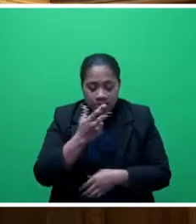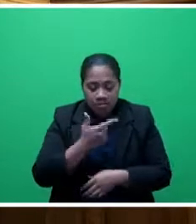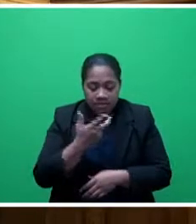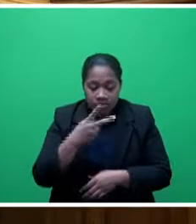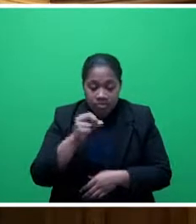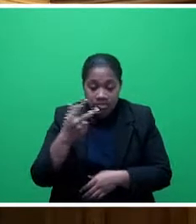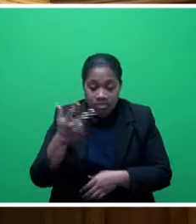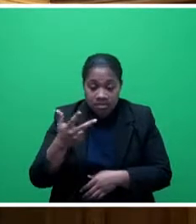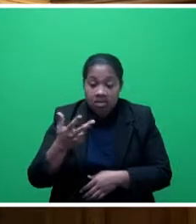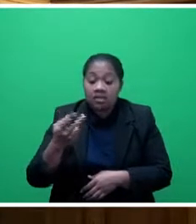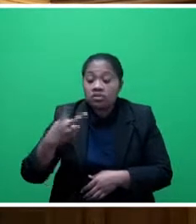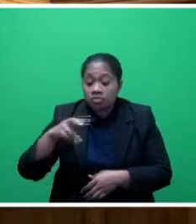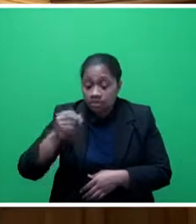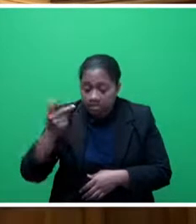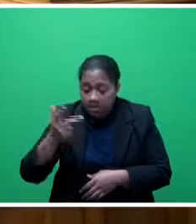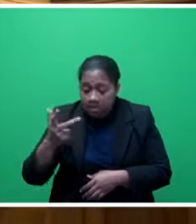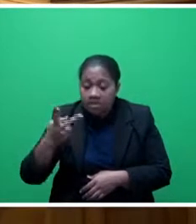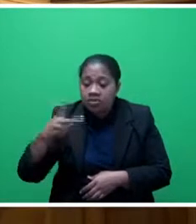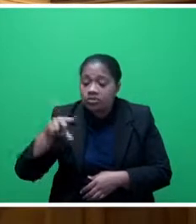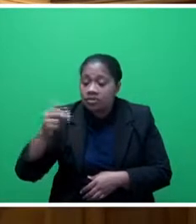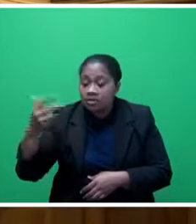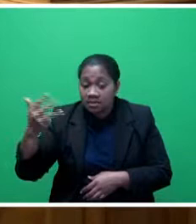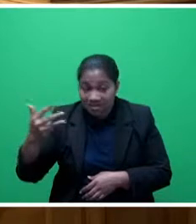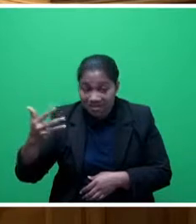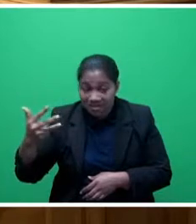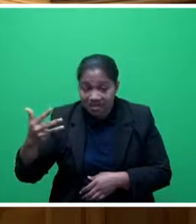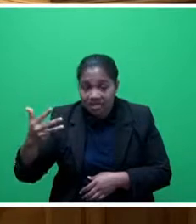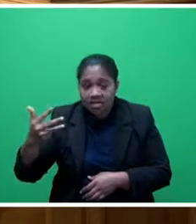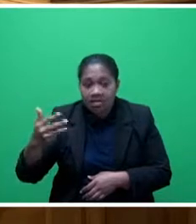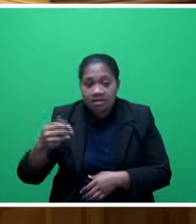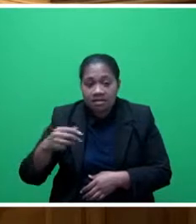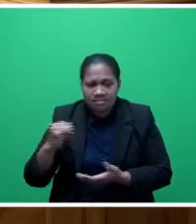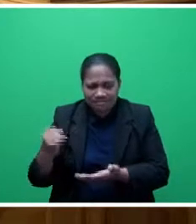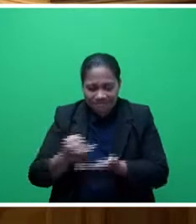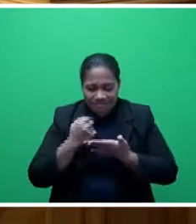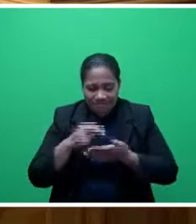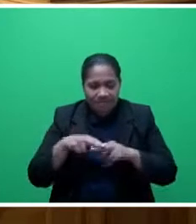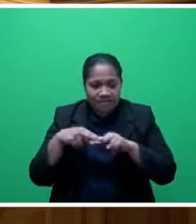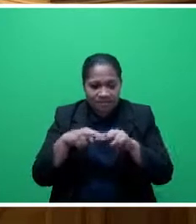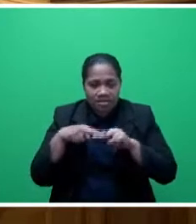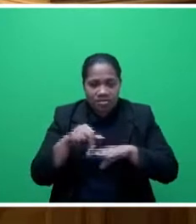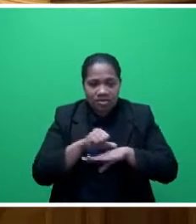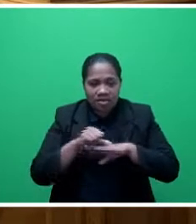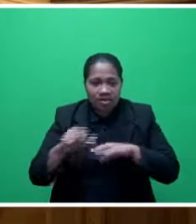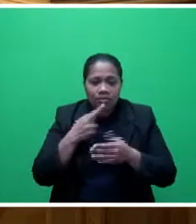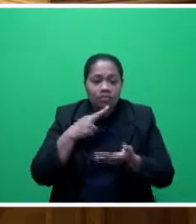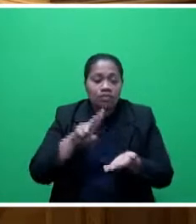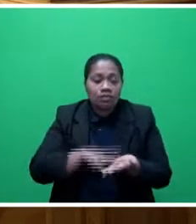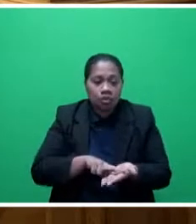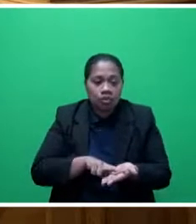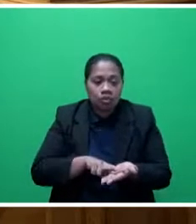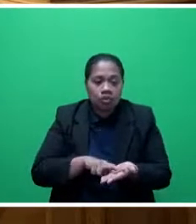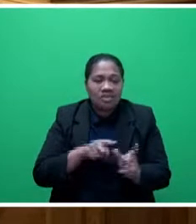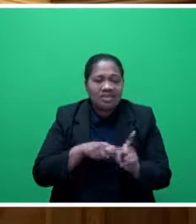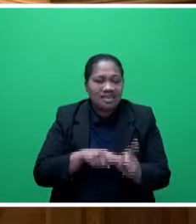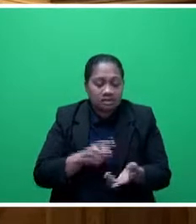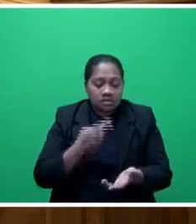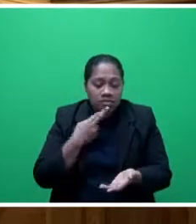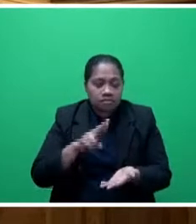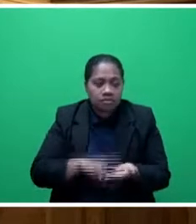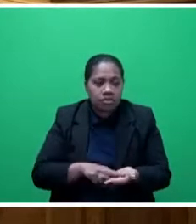2017-2018 and the 2018-2019 Investment Fiji Annual Reports to the Standing